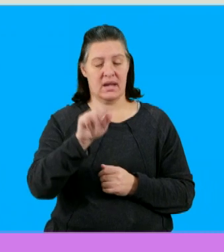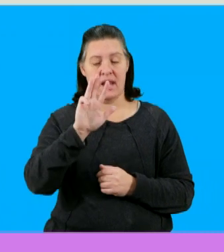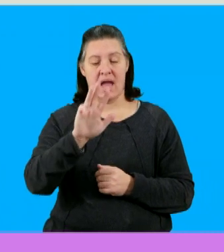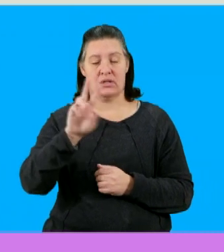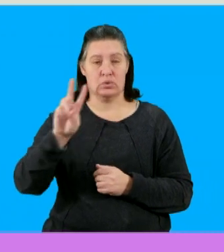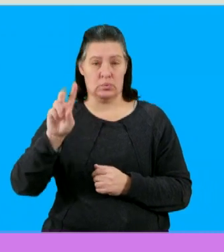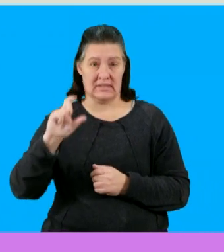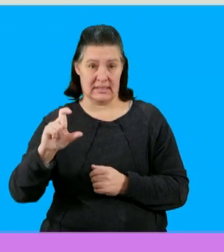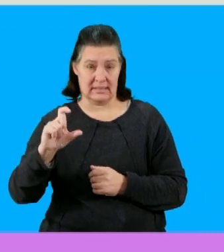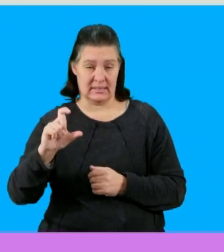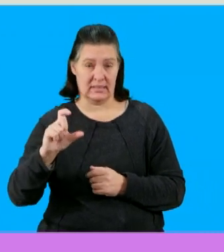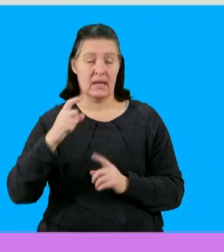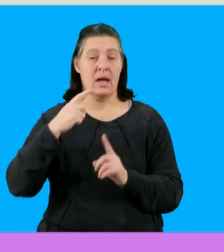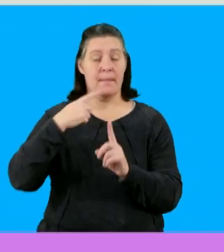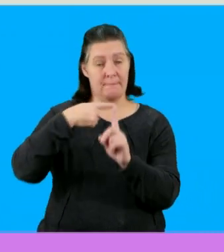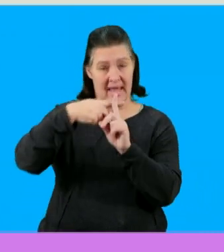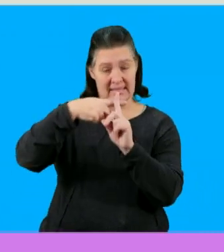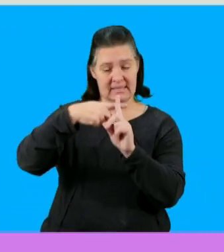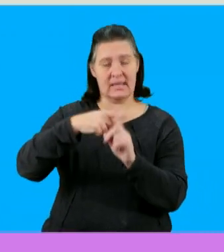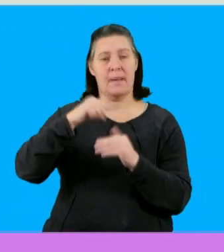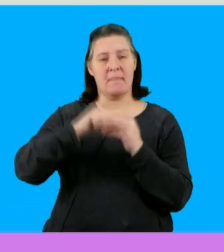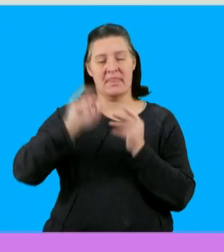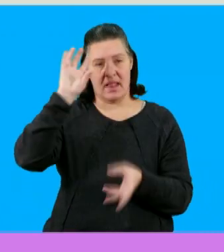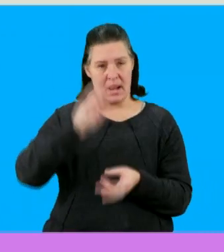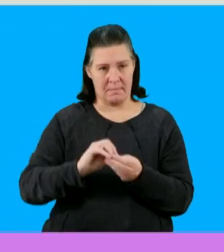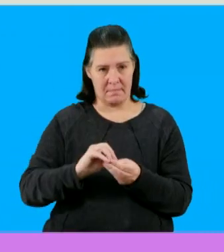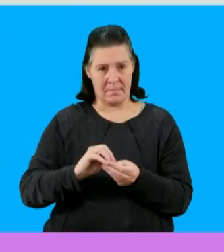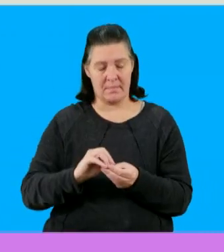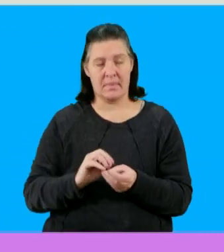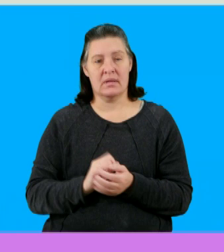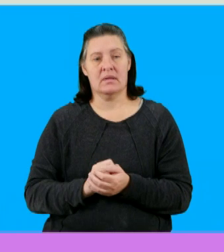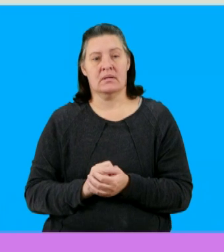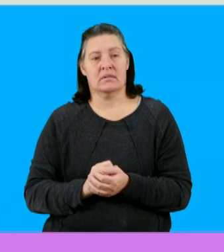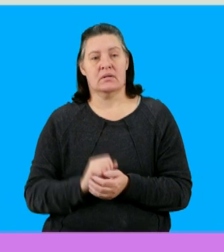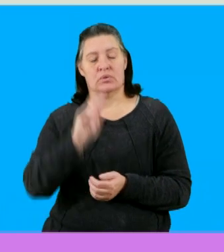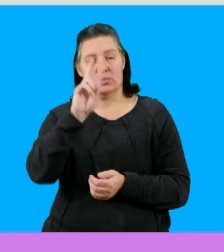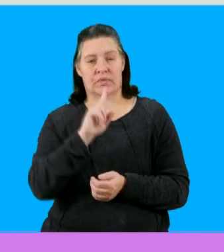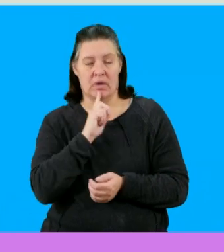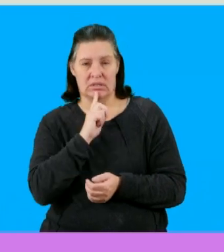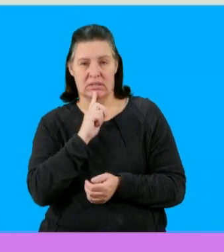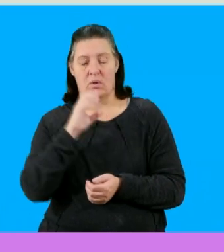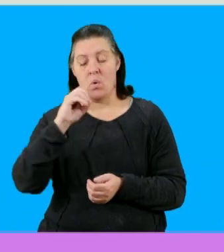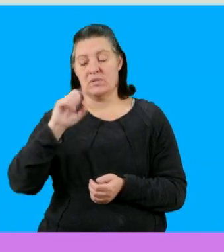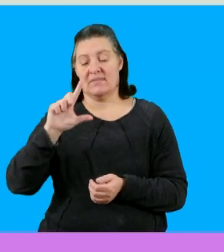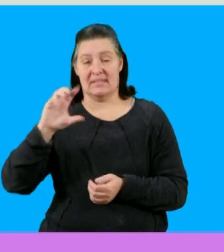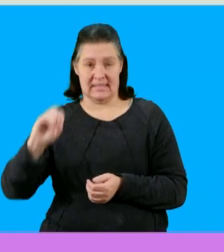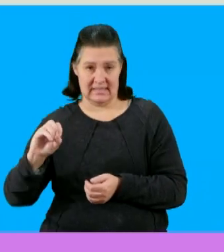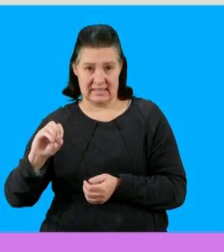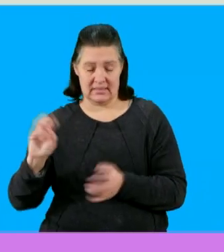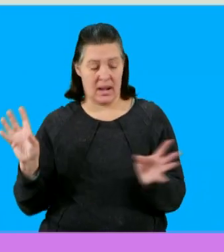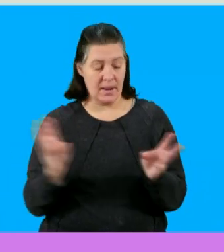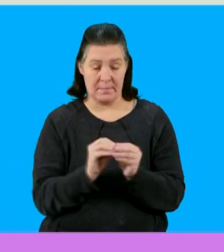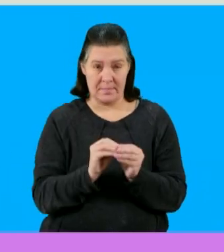159 Rand and 92 cents, plus all the monthly installments, the 18 of them, right, of 2,070